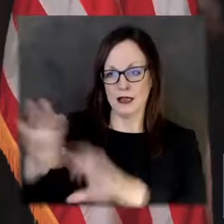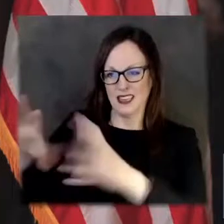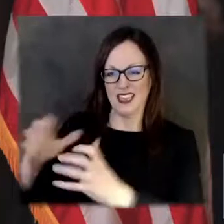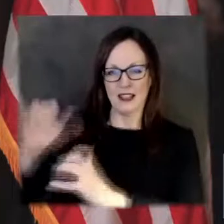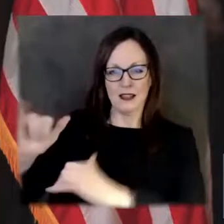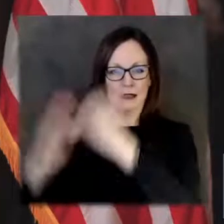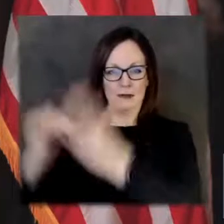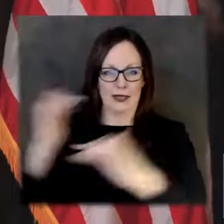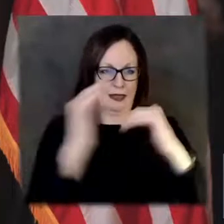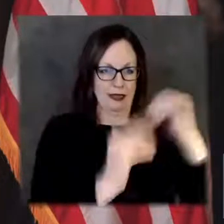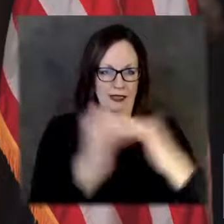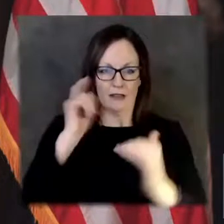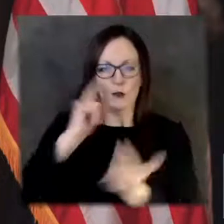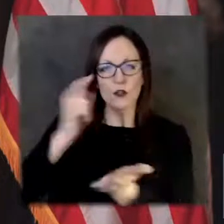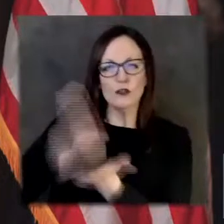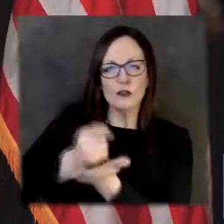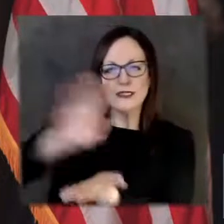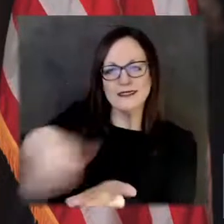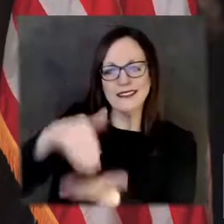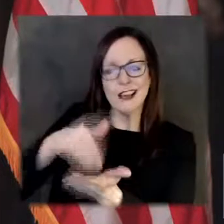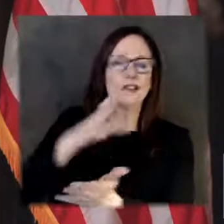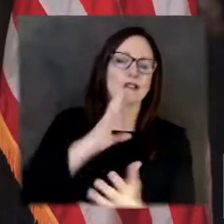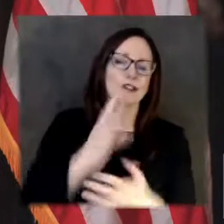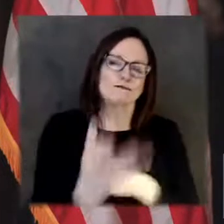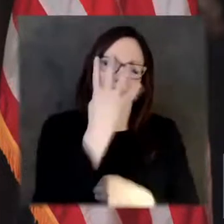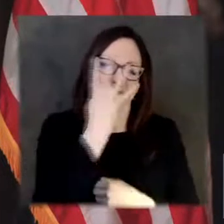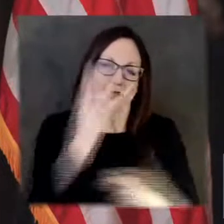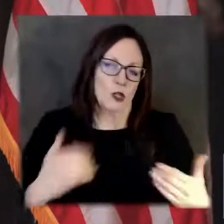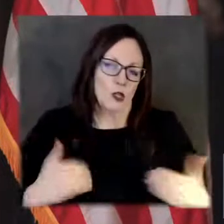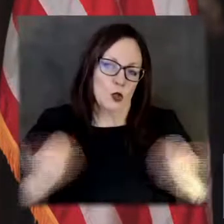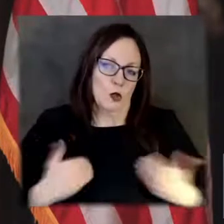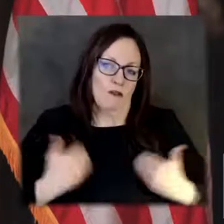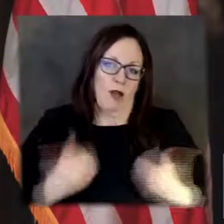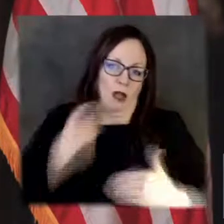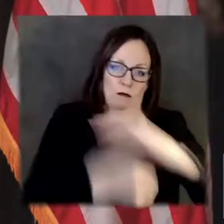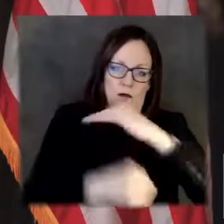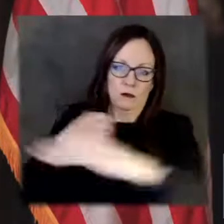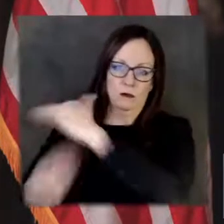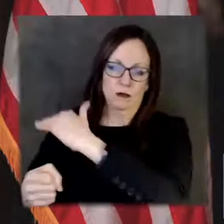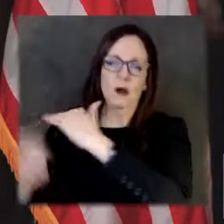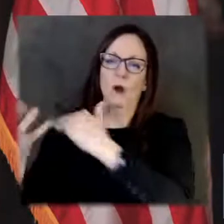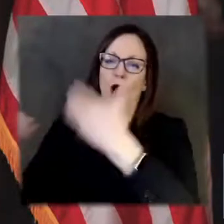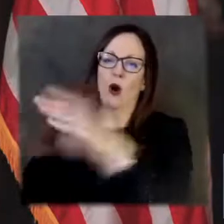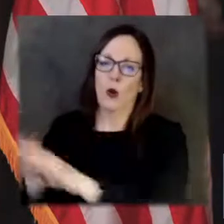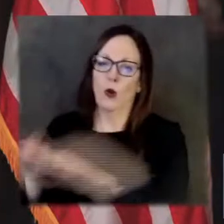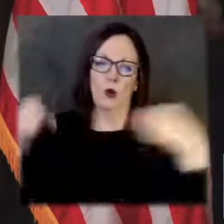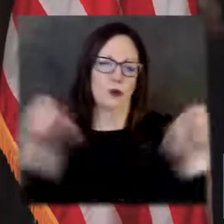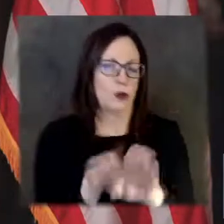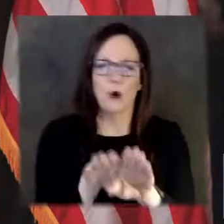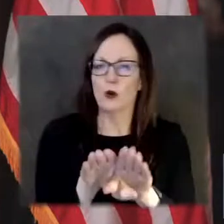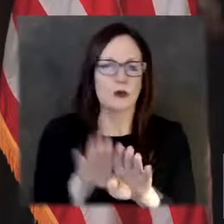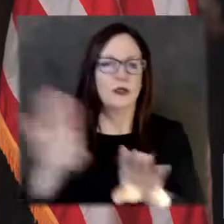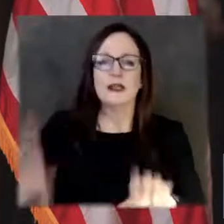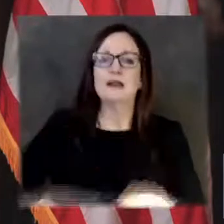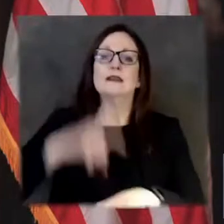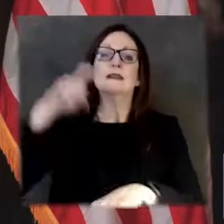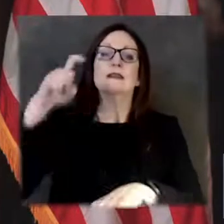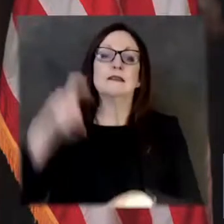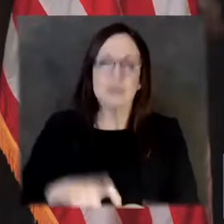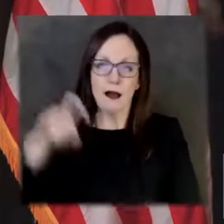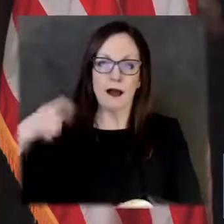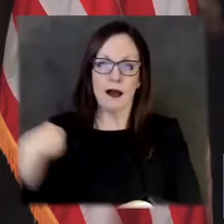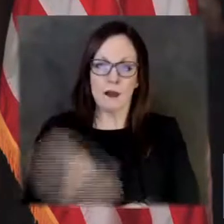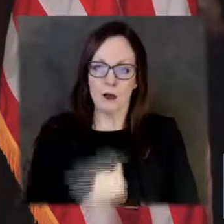can. And we're going to do it by eliminating Act 185's outdated two-tier correctional system